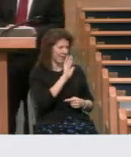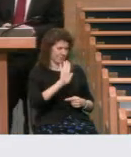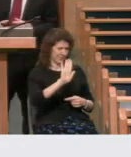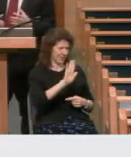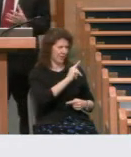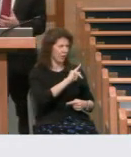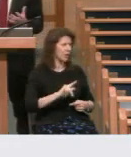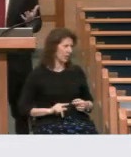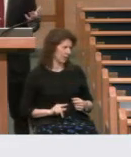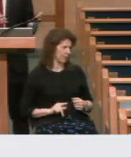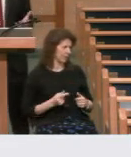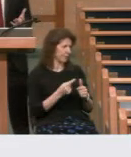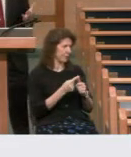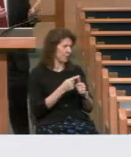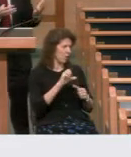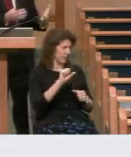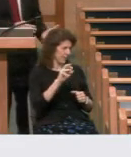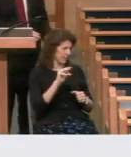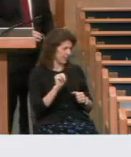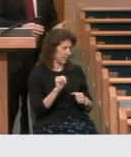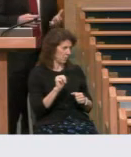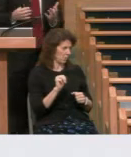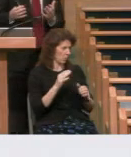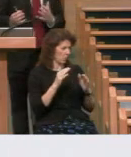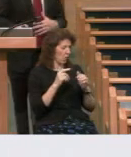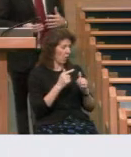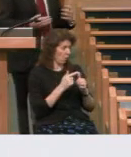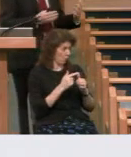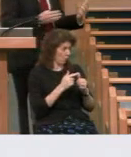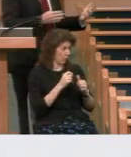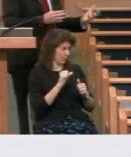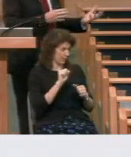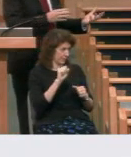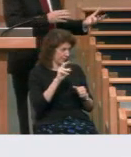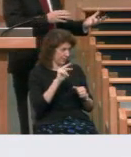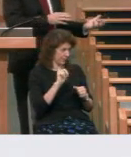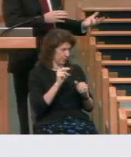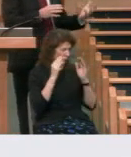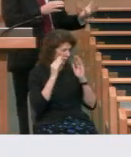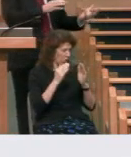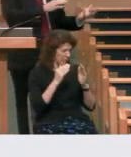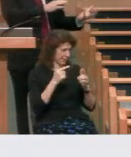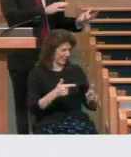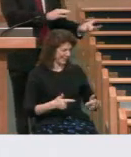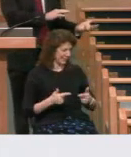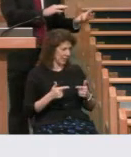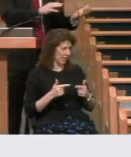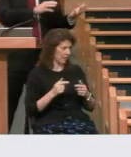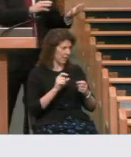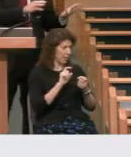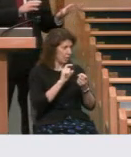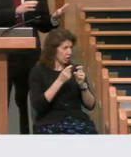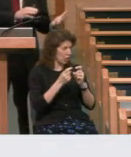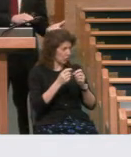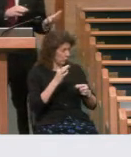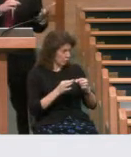first Samuel, we look at the life of Samuel and King Saul. So we see that transition from